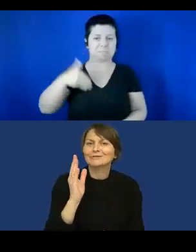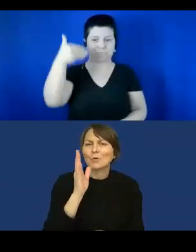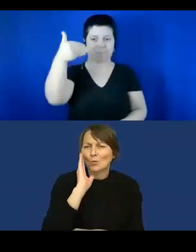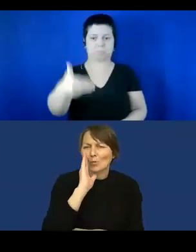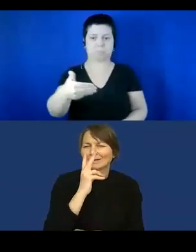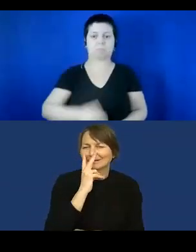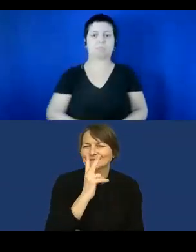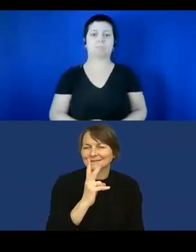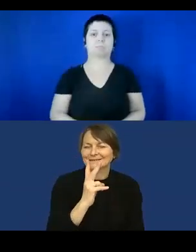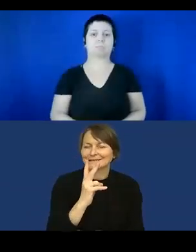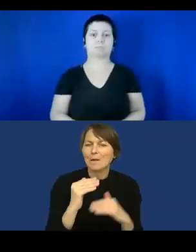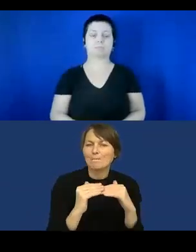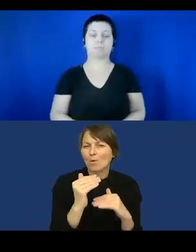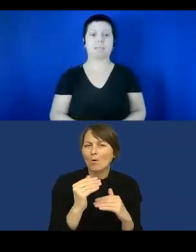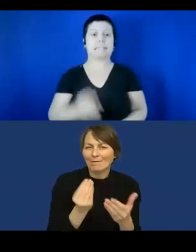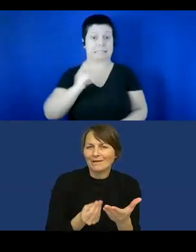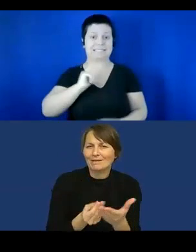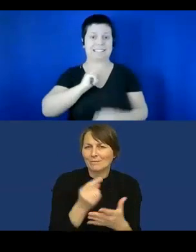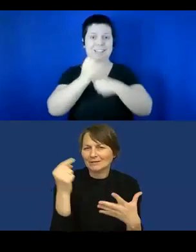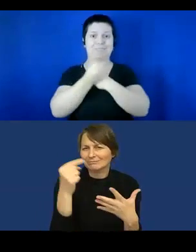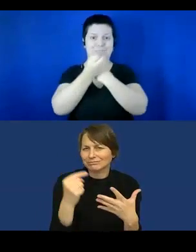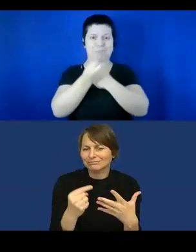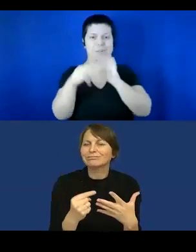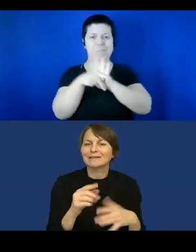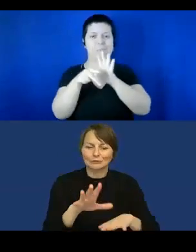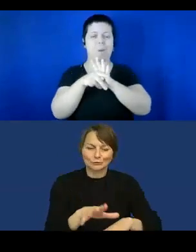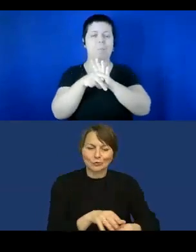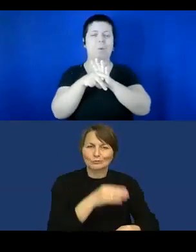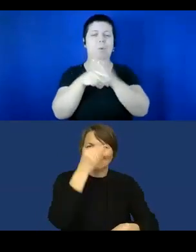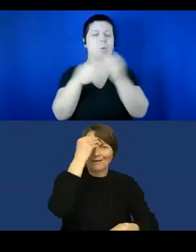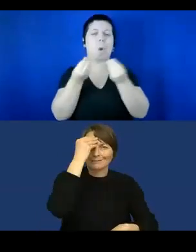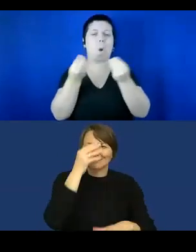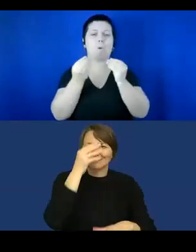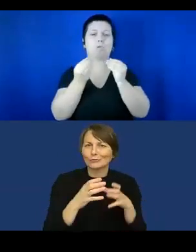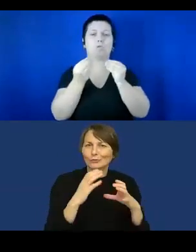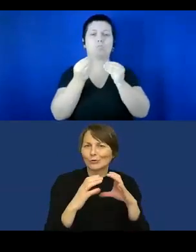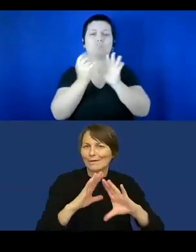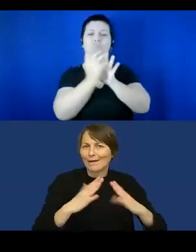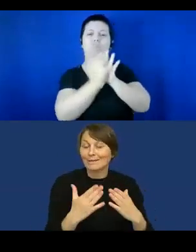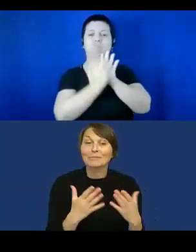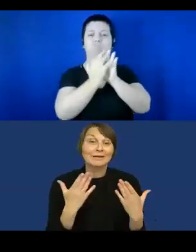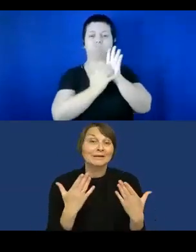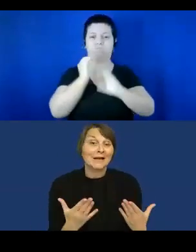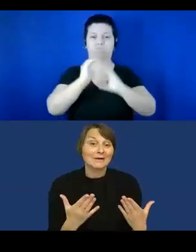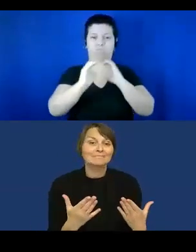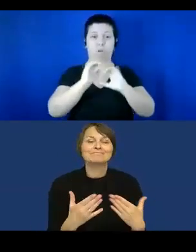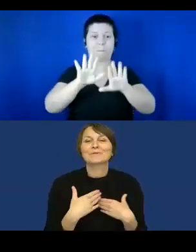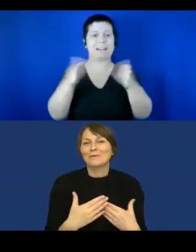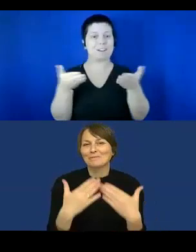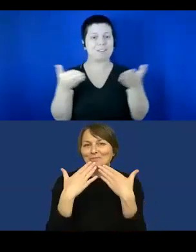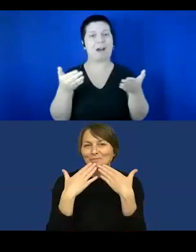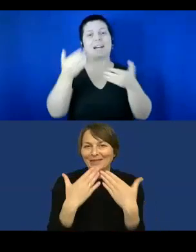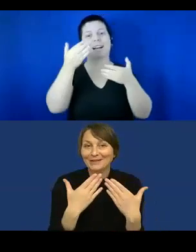there will be a lot more of information about social haptic communication. But for now, I want to thank you for